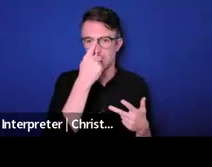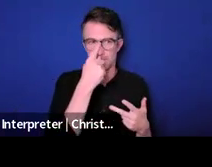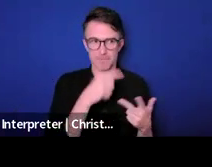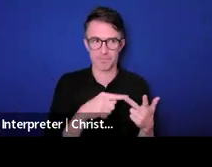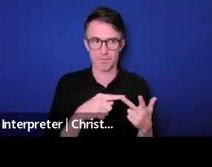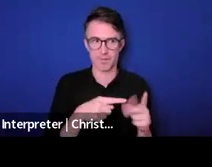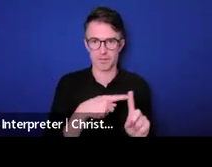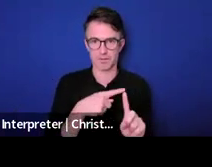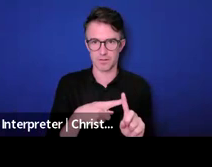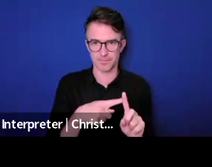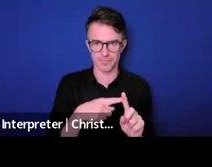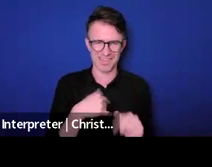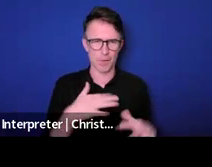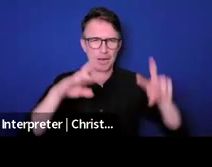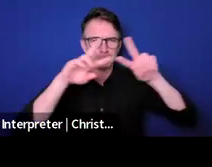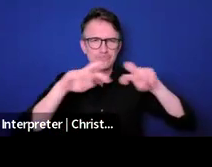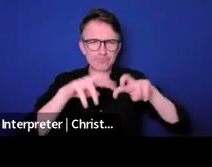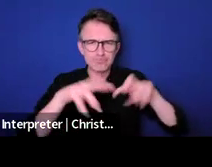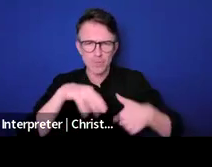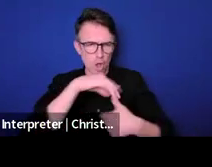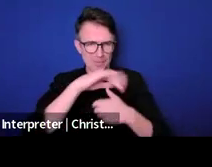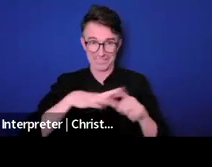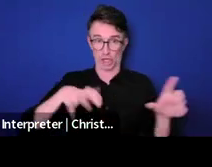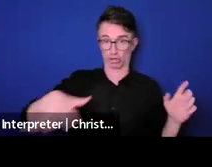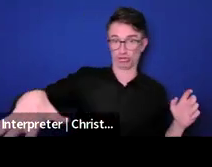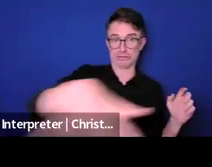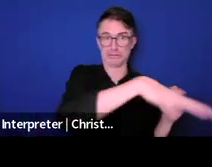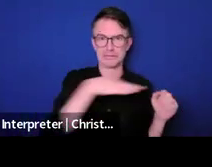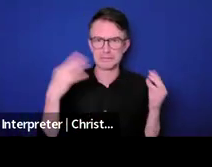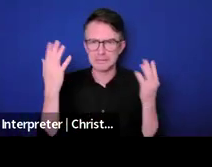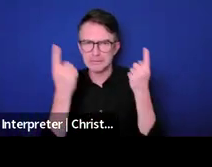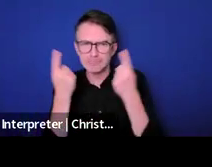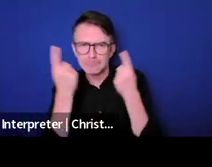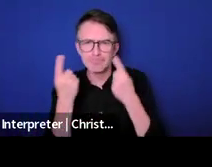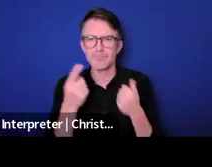Armenia. But the new population strategy in its draft form,